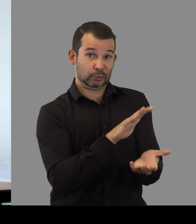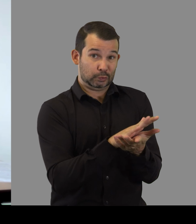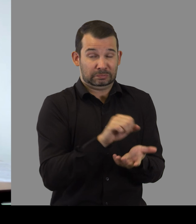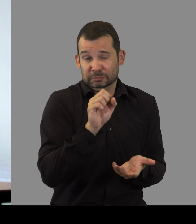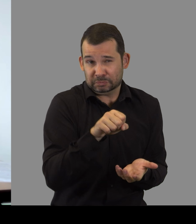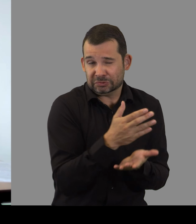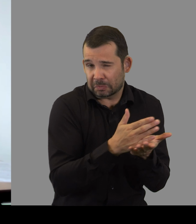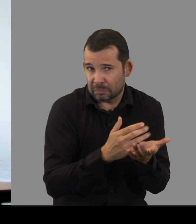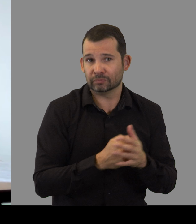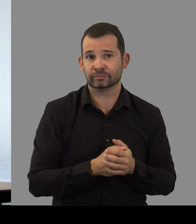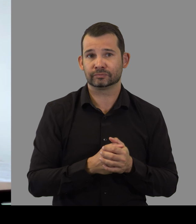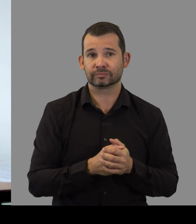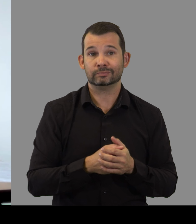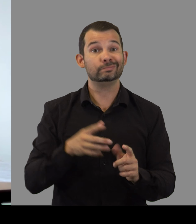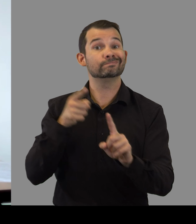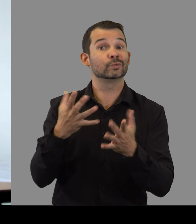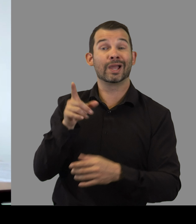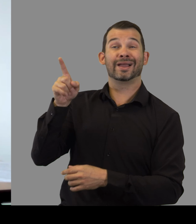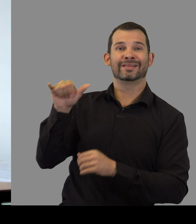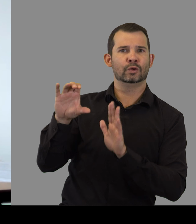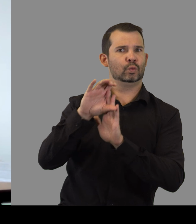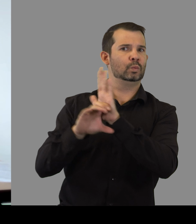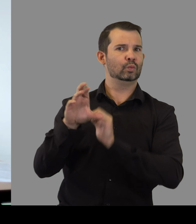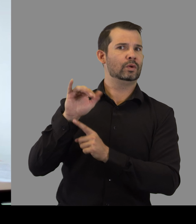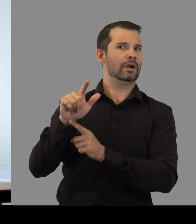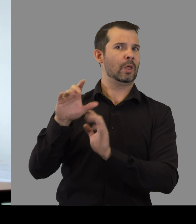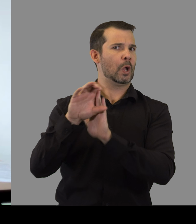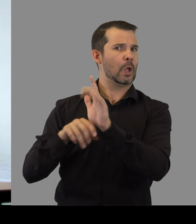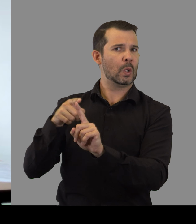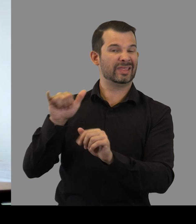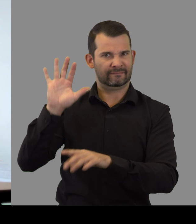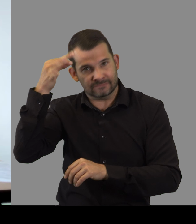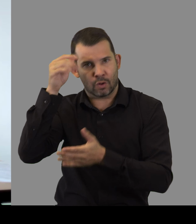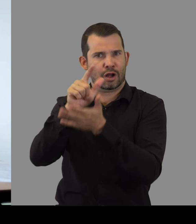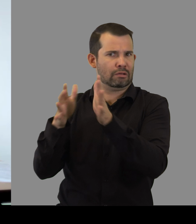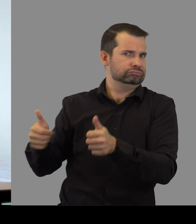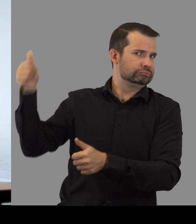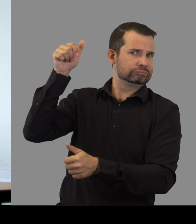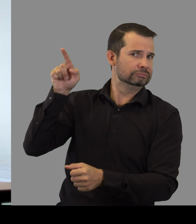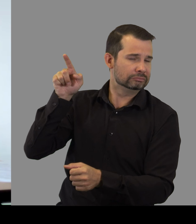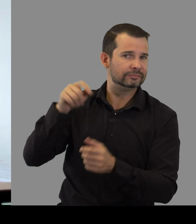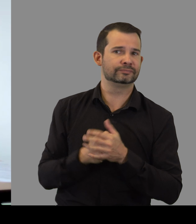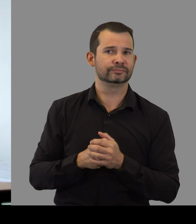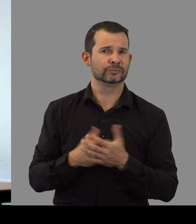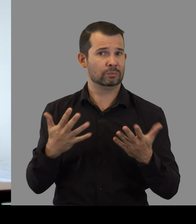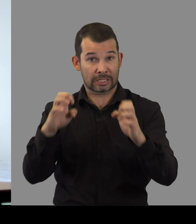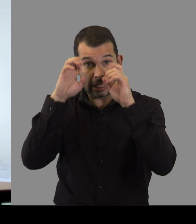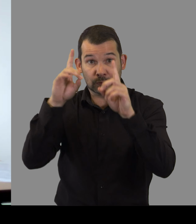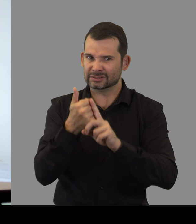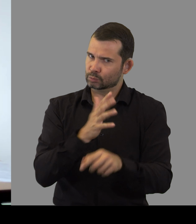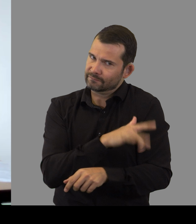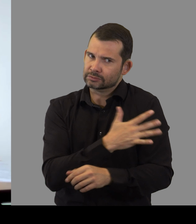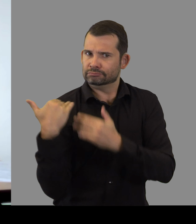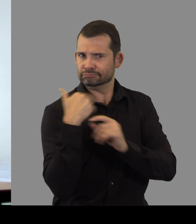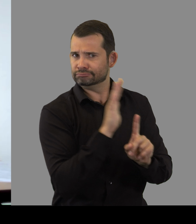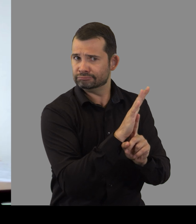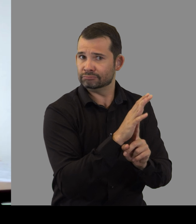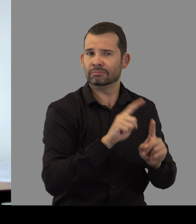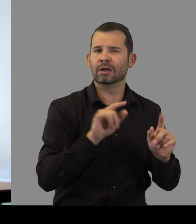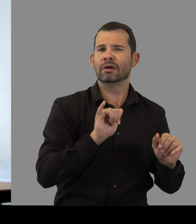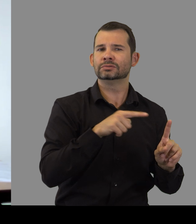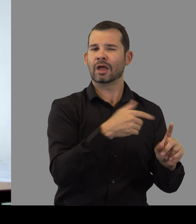of restraints in schools, specifically the Criminal Code, which is a federal law. So education is provincial, but there